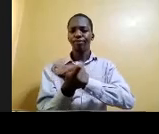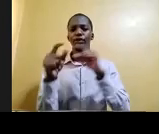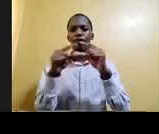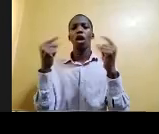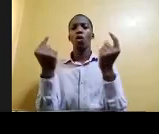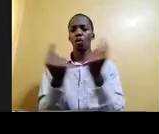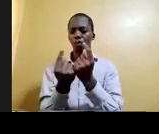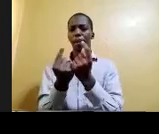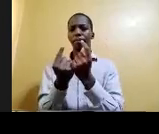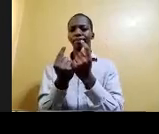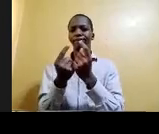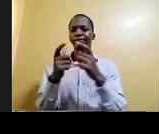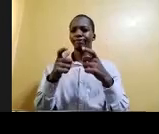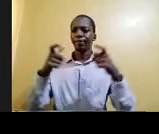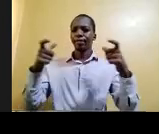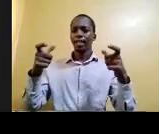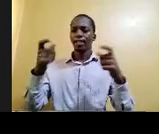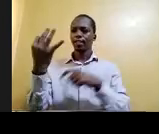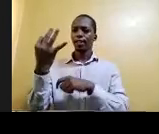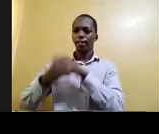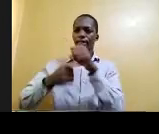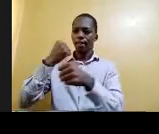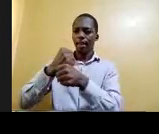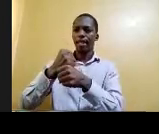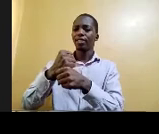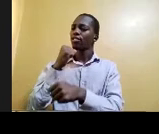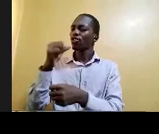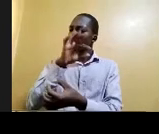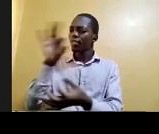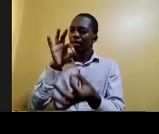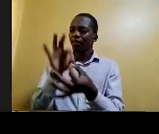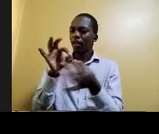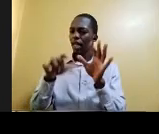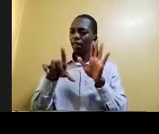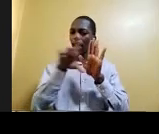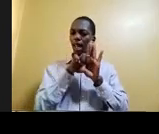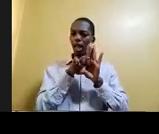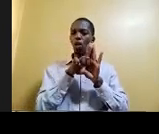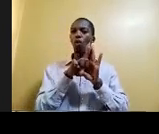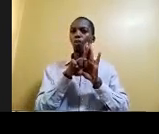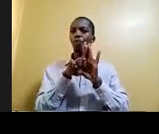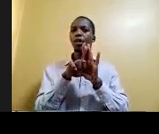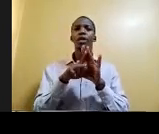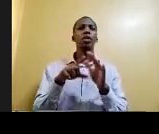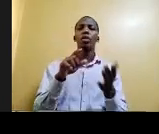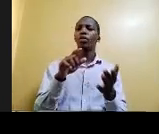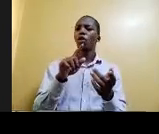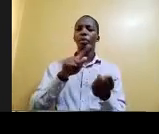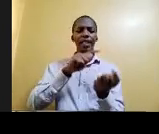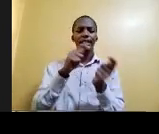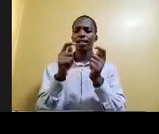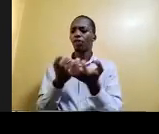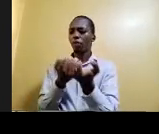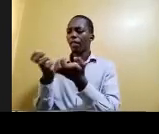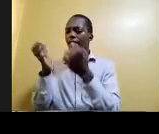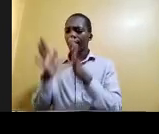to be 3 years. It's not specified in the legislation whether this change from the trader manager group will last